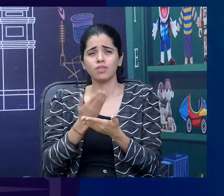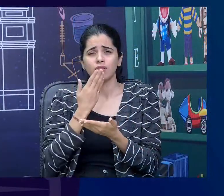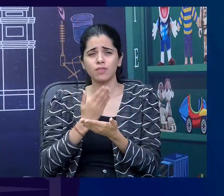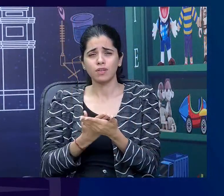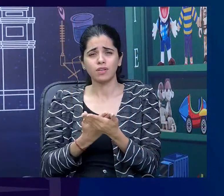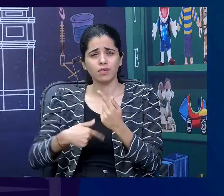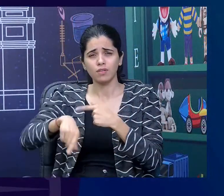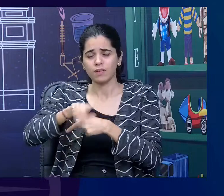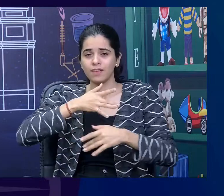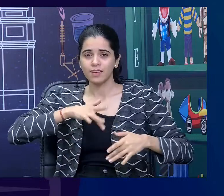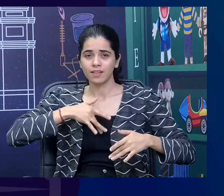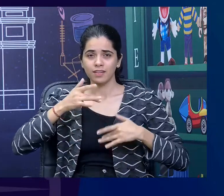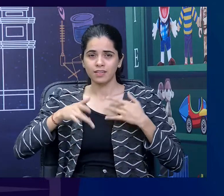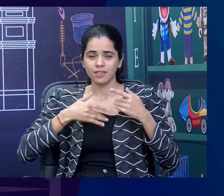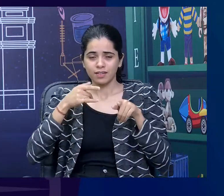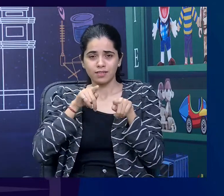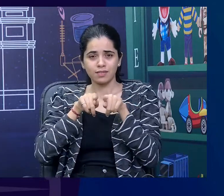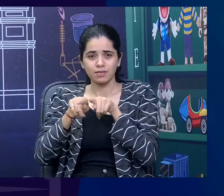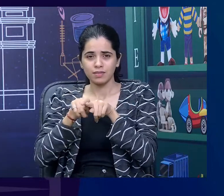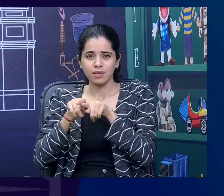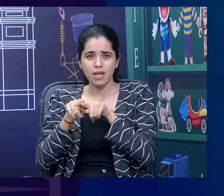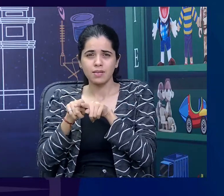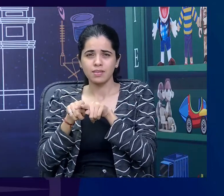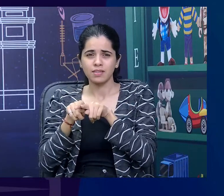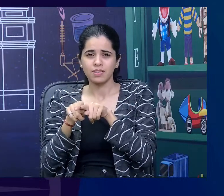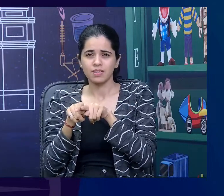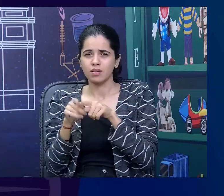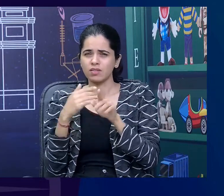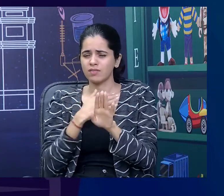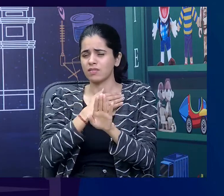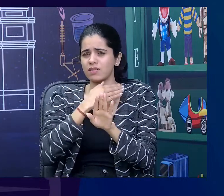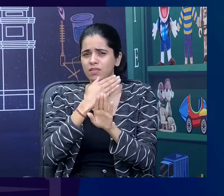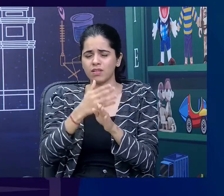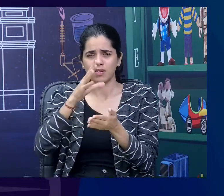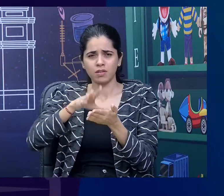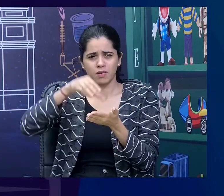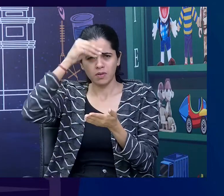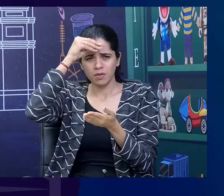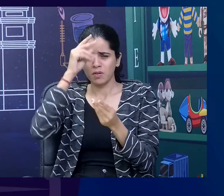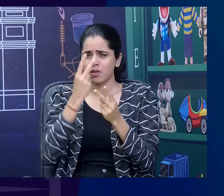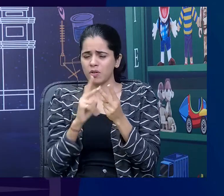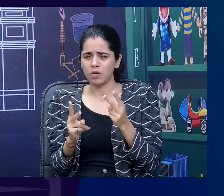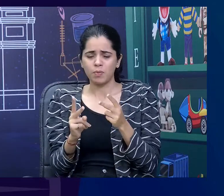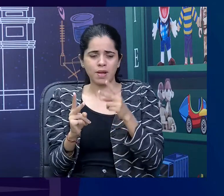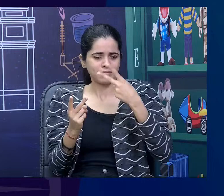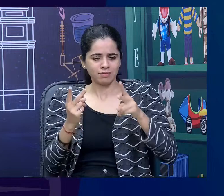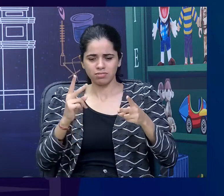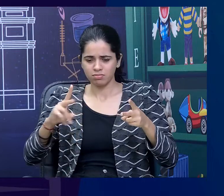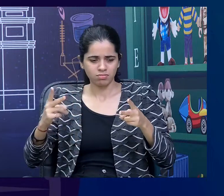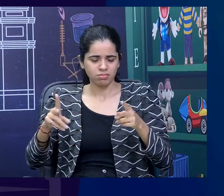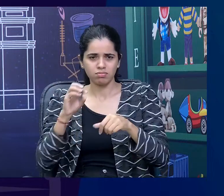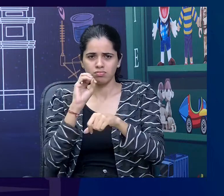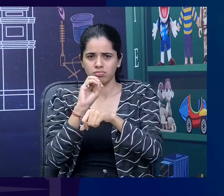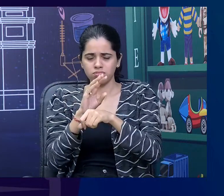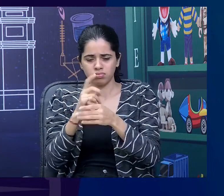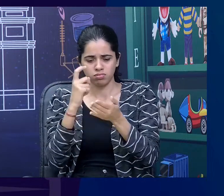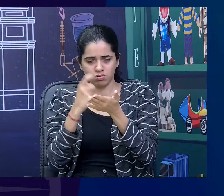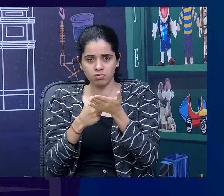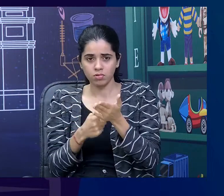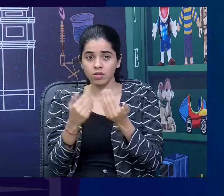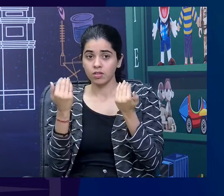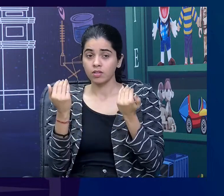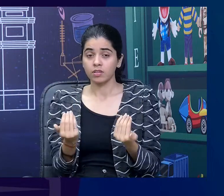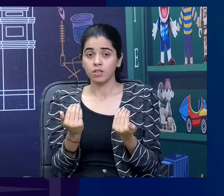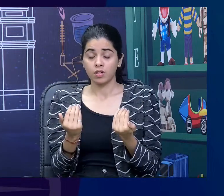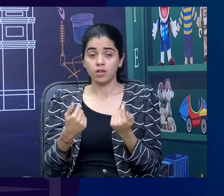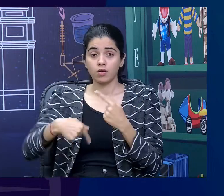for your very interesting examples as well. So, ma'am, till now we have learned a lot about differentiated instructions, right? Right